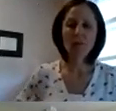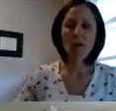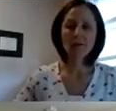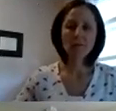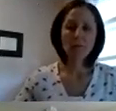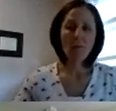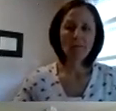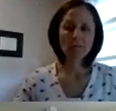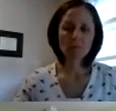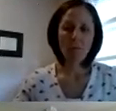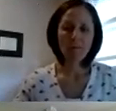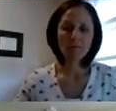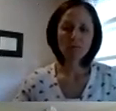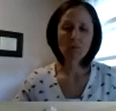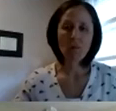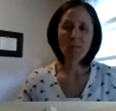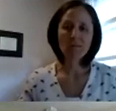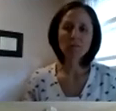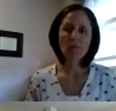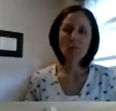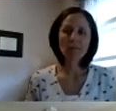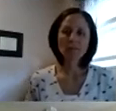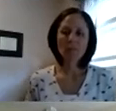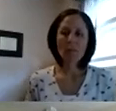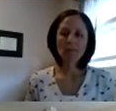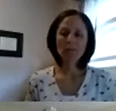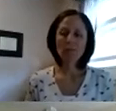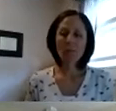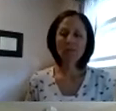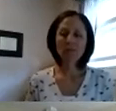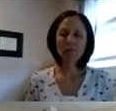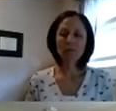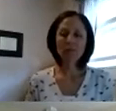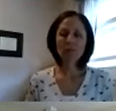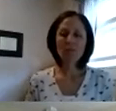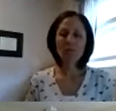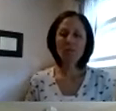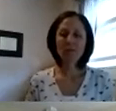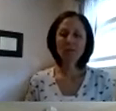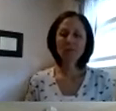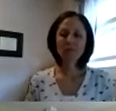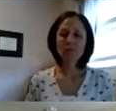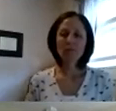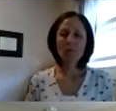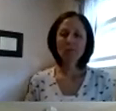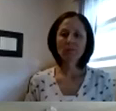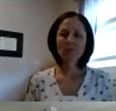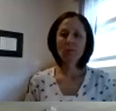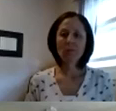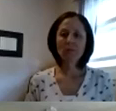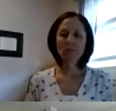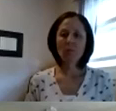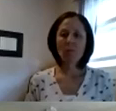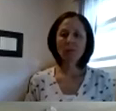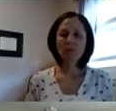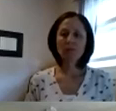so far is, can an organization apply for both the small operational support grants and the residencies for